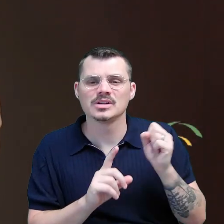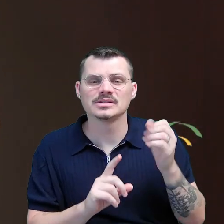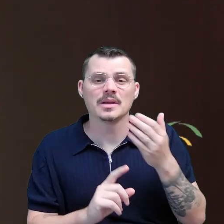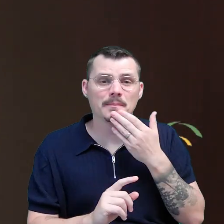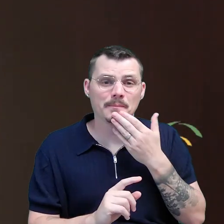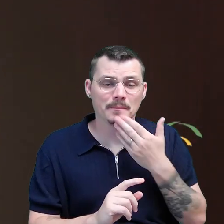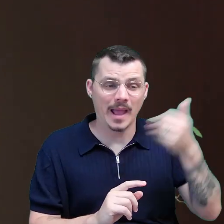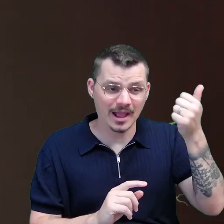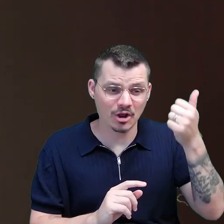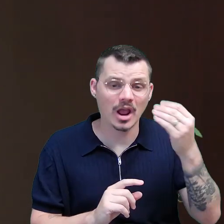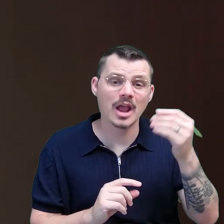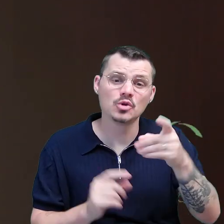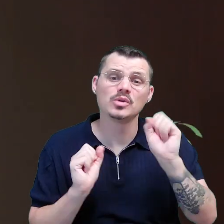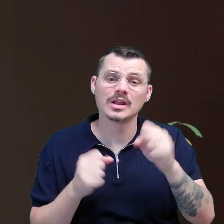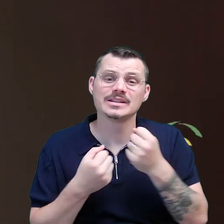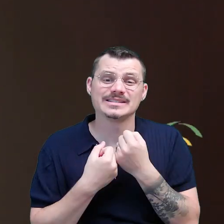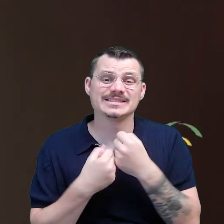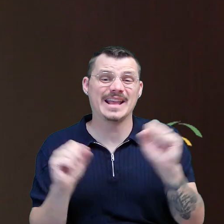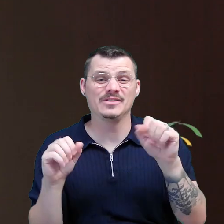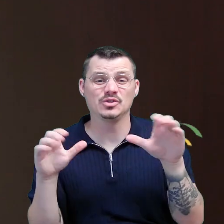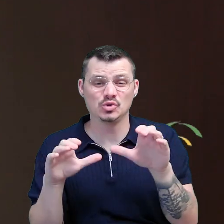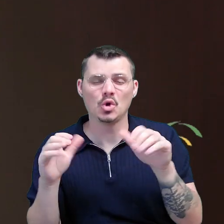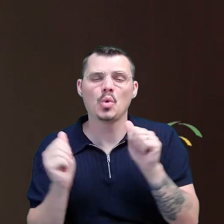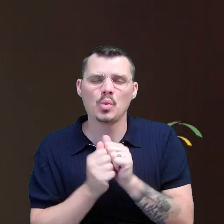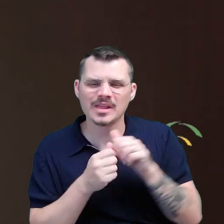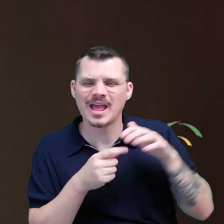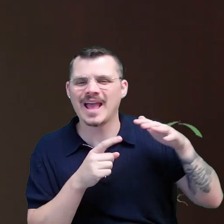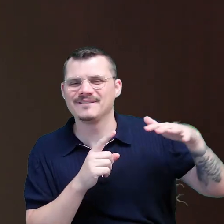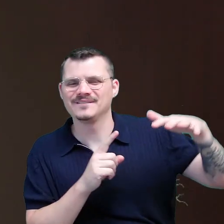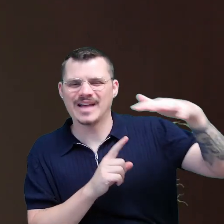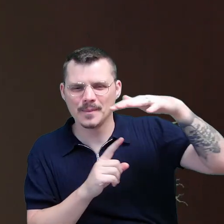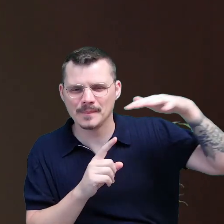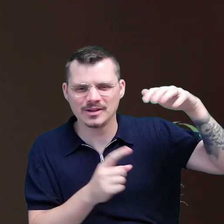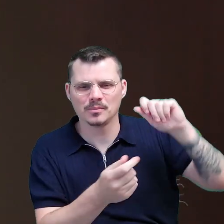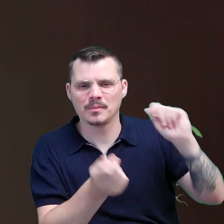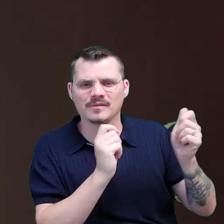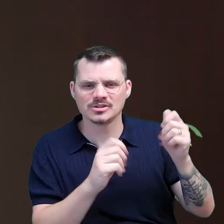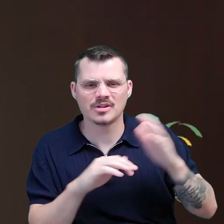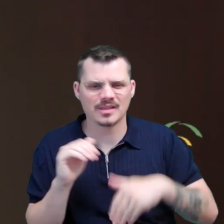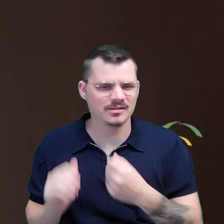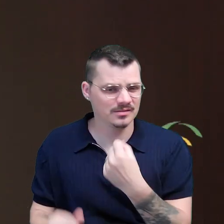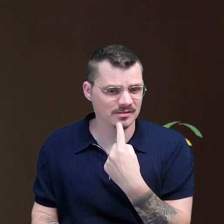and more safely achieved with environmental modifications.